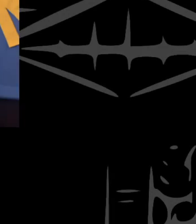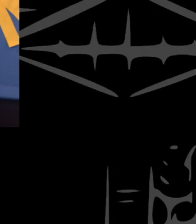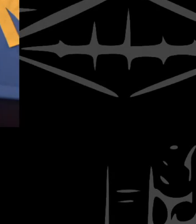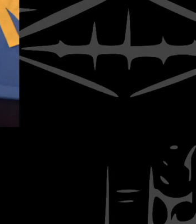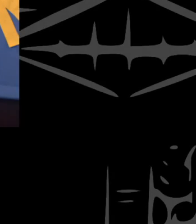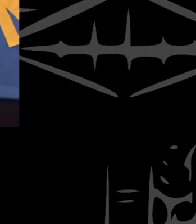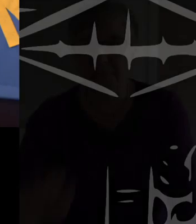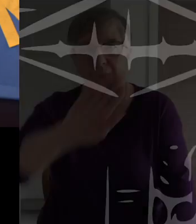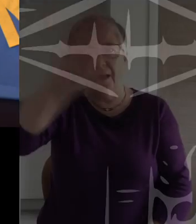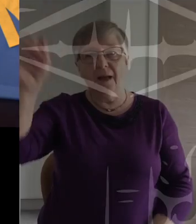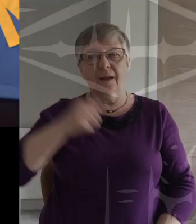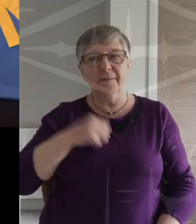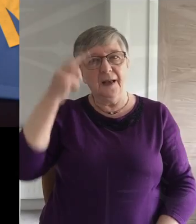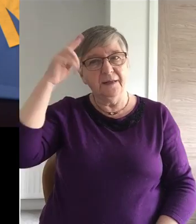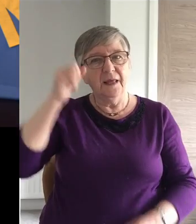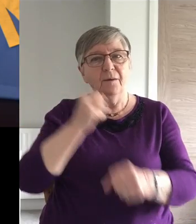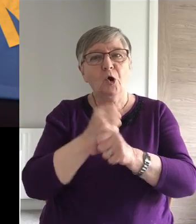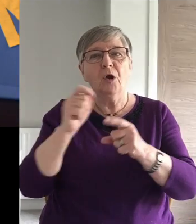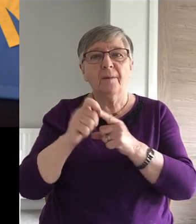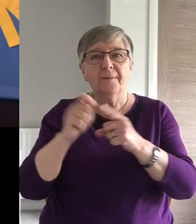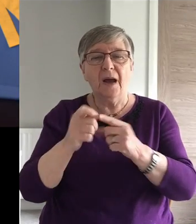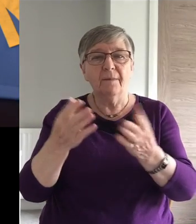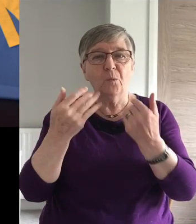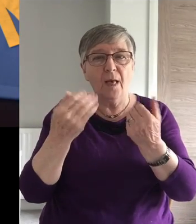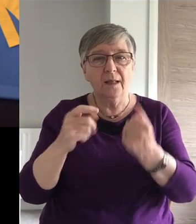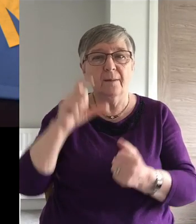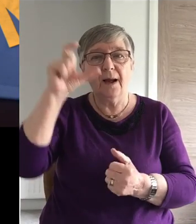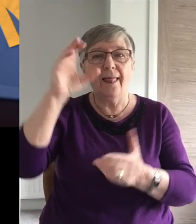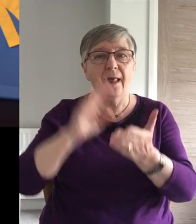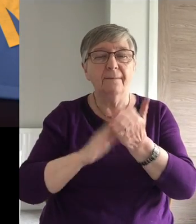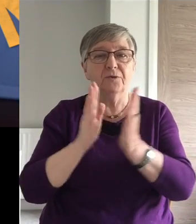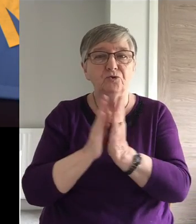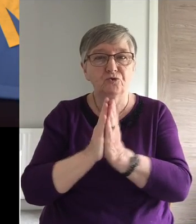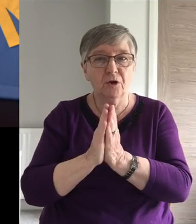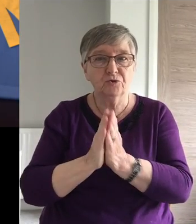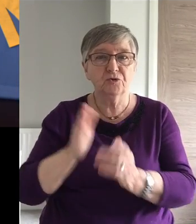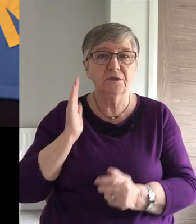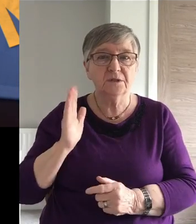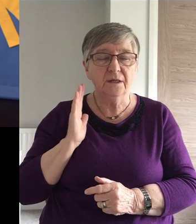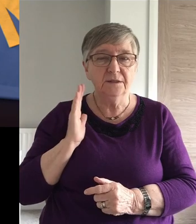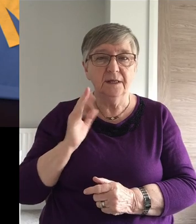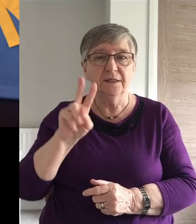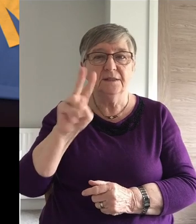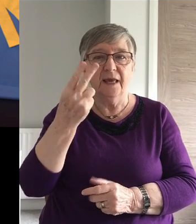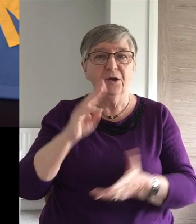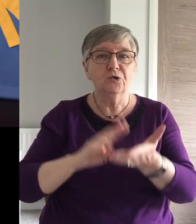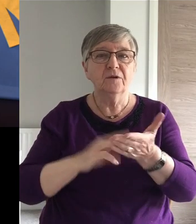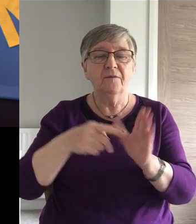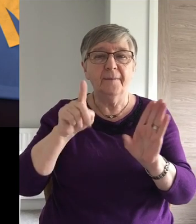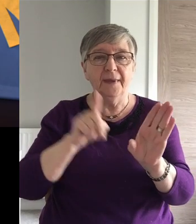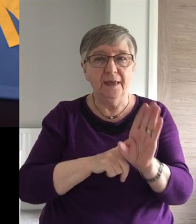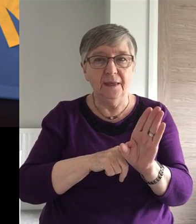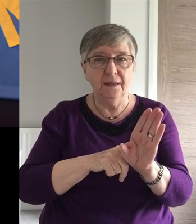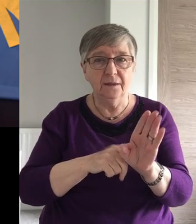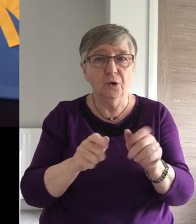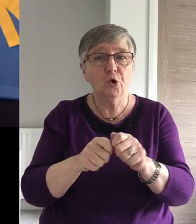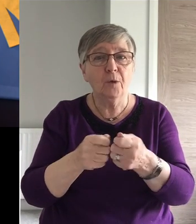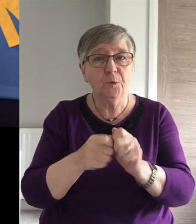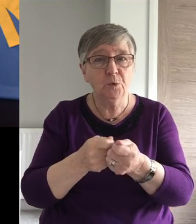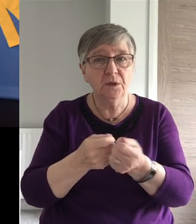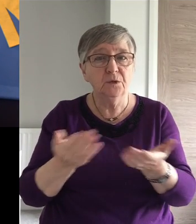Hi, I'm Gordon Palmer. Welcome to our service here for Claremont Church for Sunday, May the 2nd, a communion service.